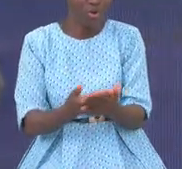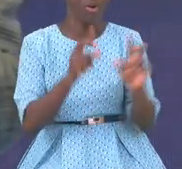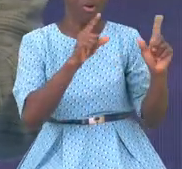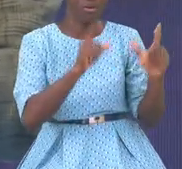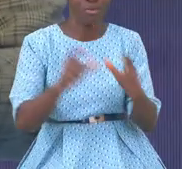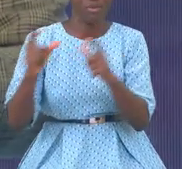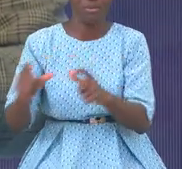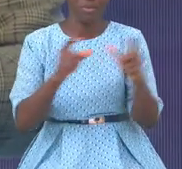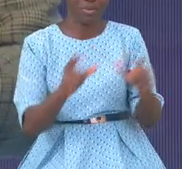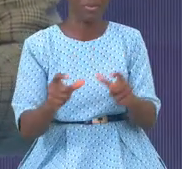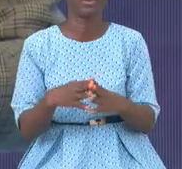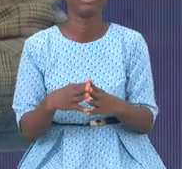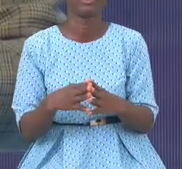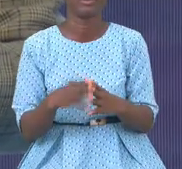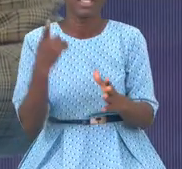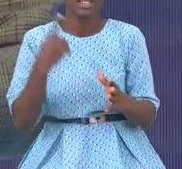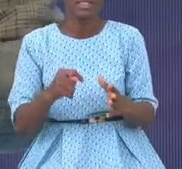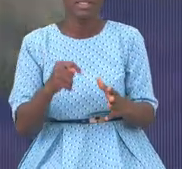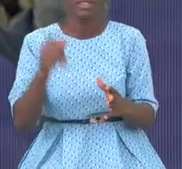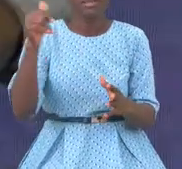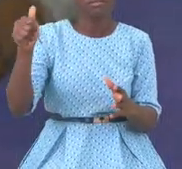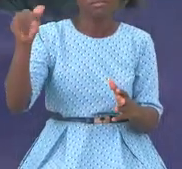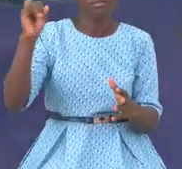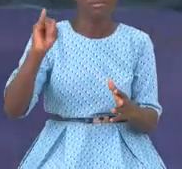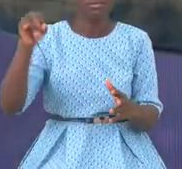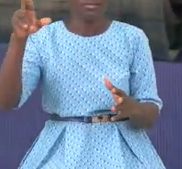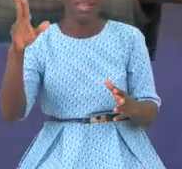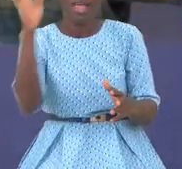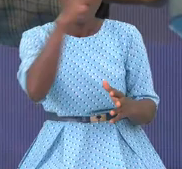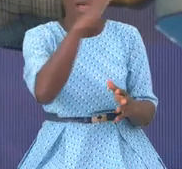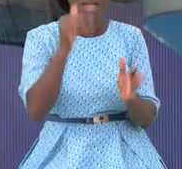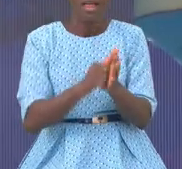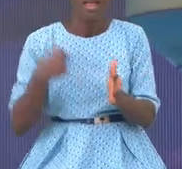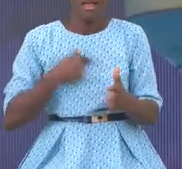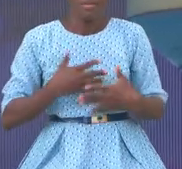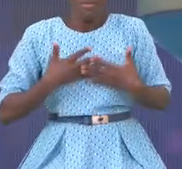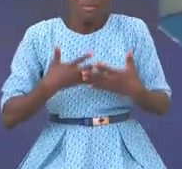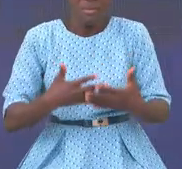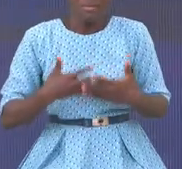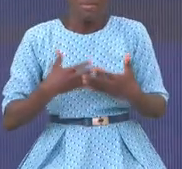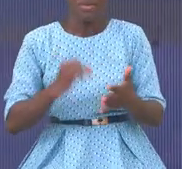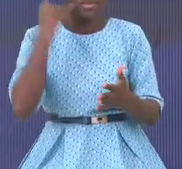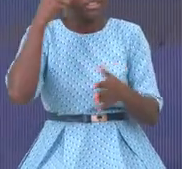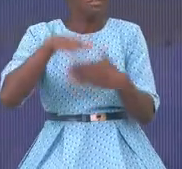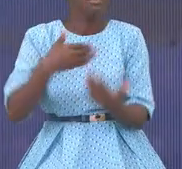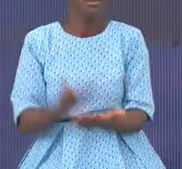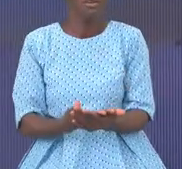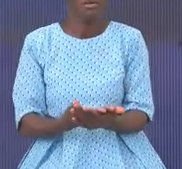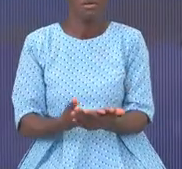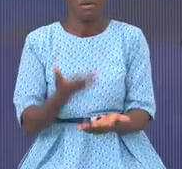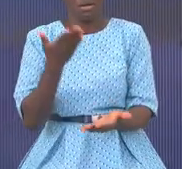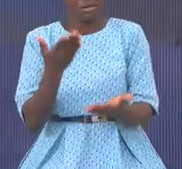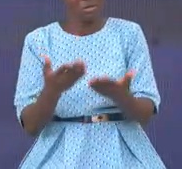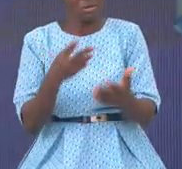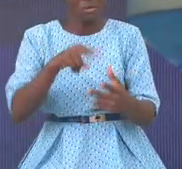on this side of the fence, on this side of the wall, the air we breathe is